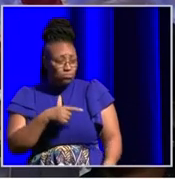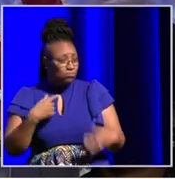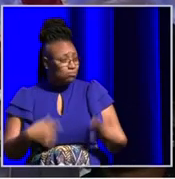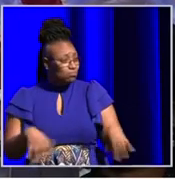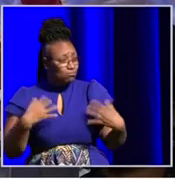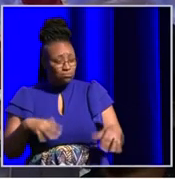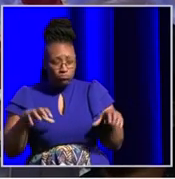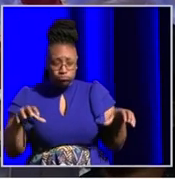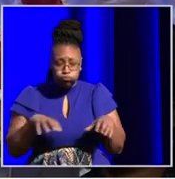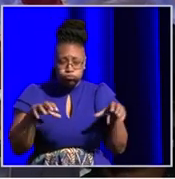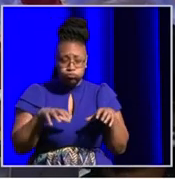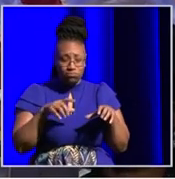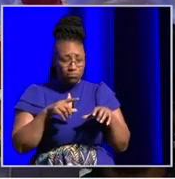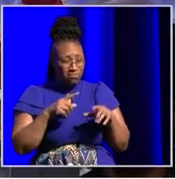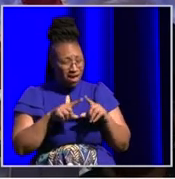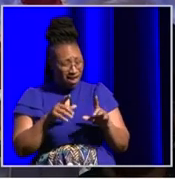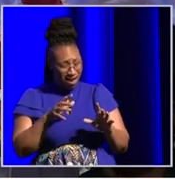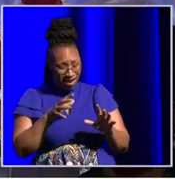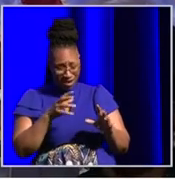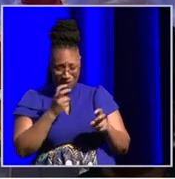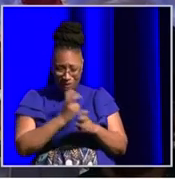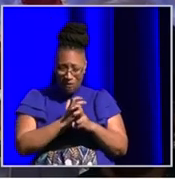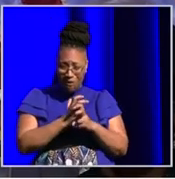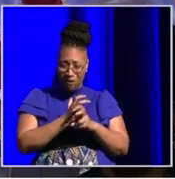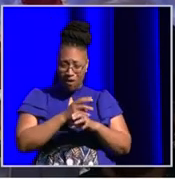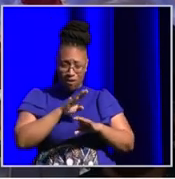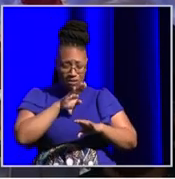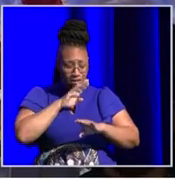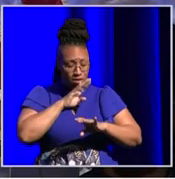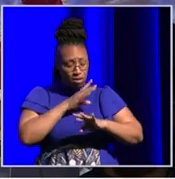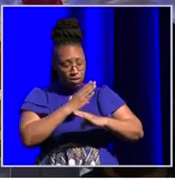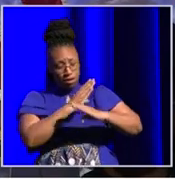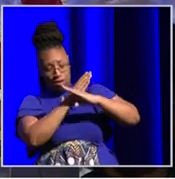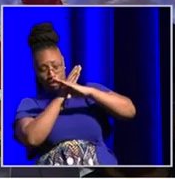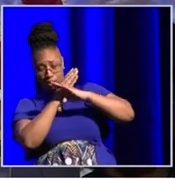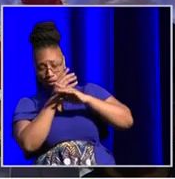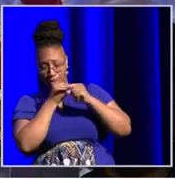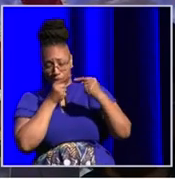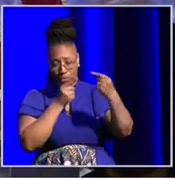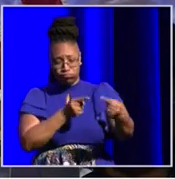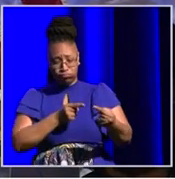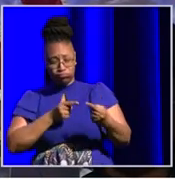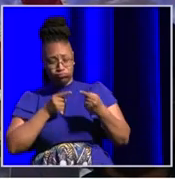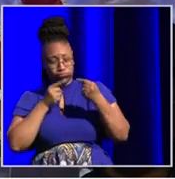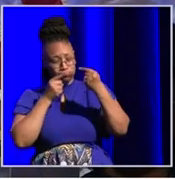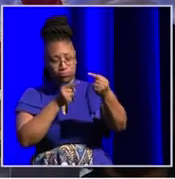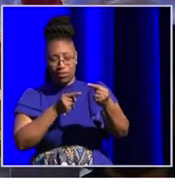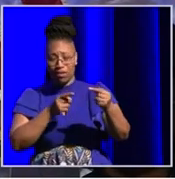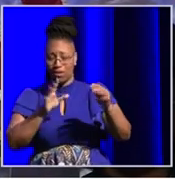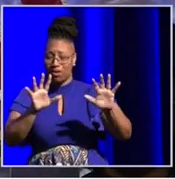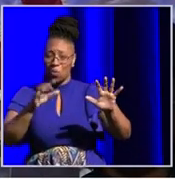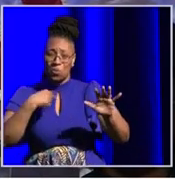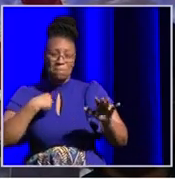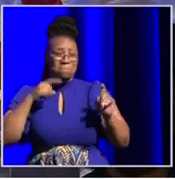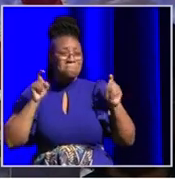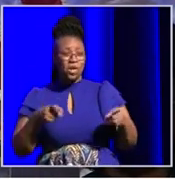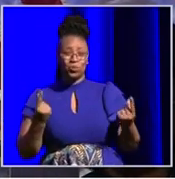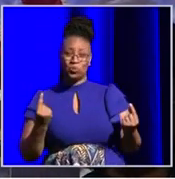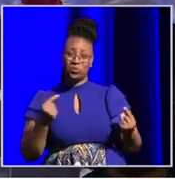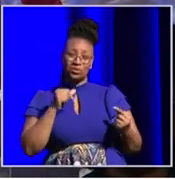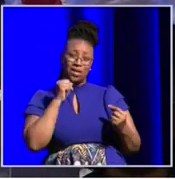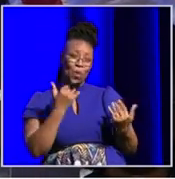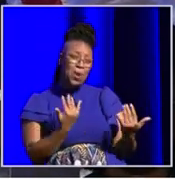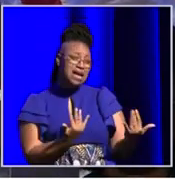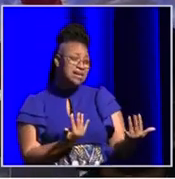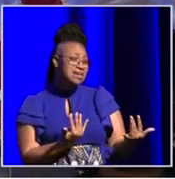education, health, employment that prevent some people from achieving greater prosperity in our city. And if